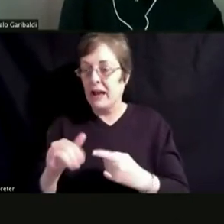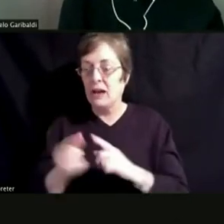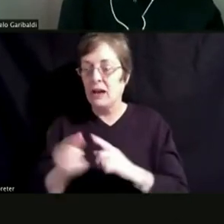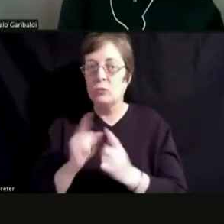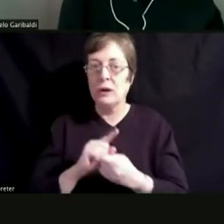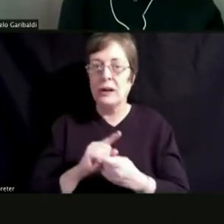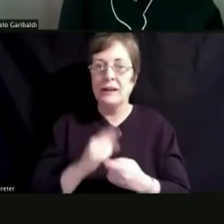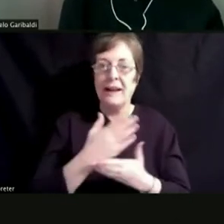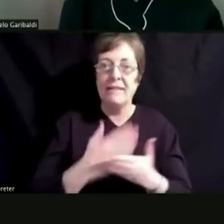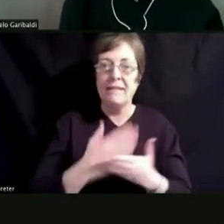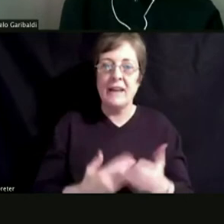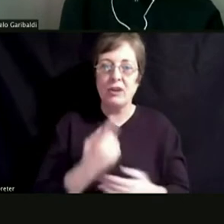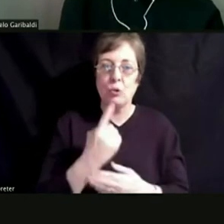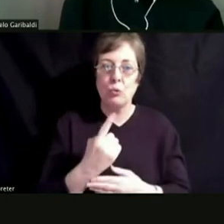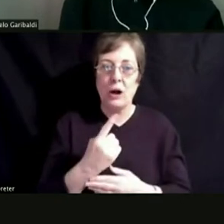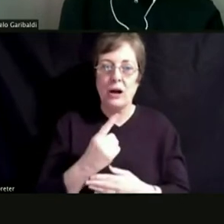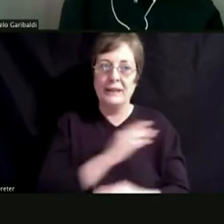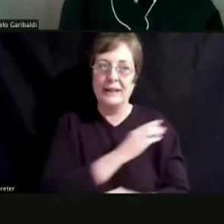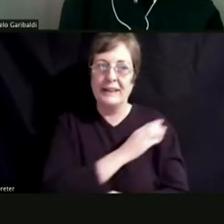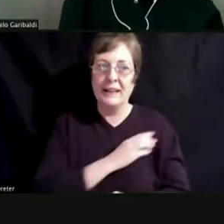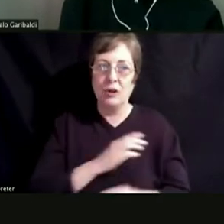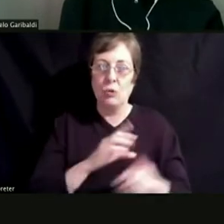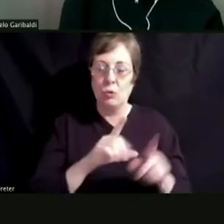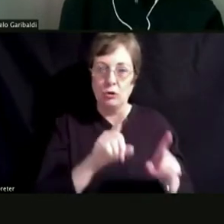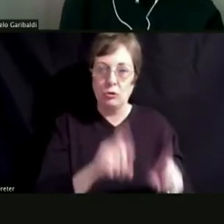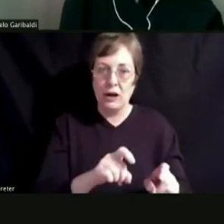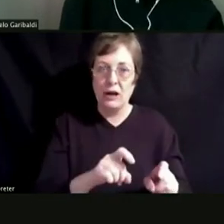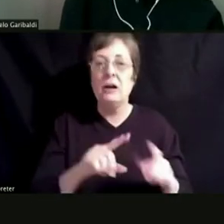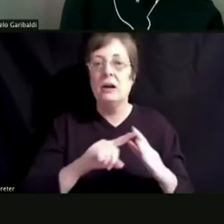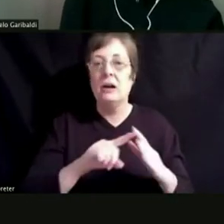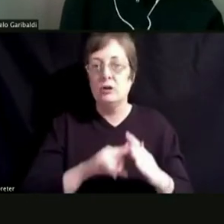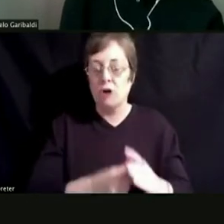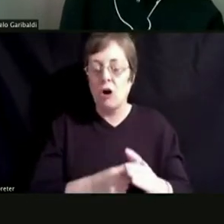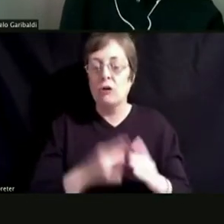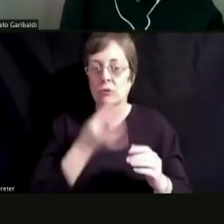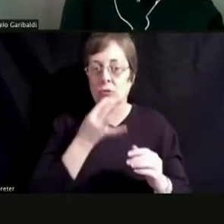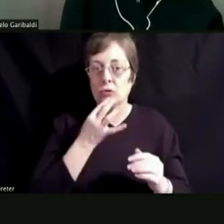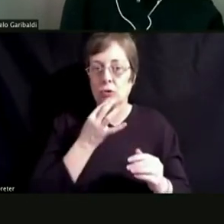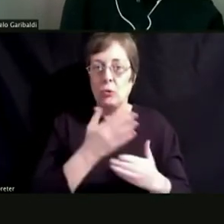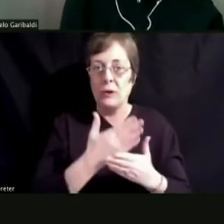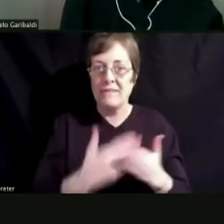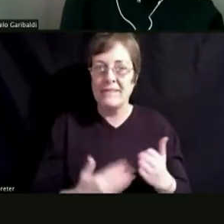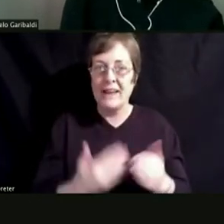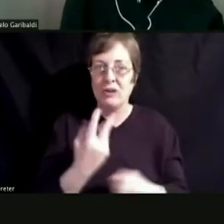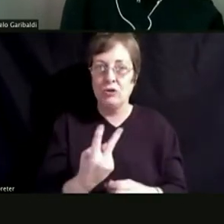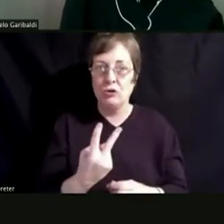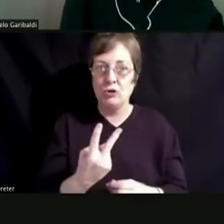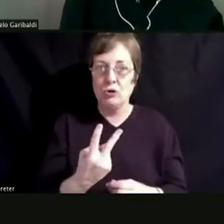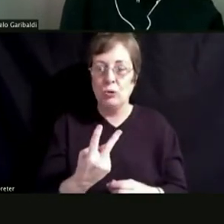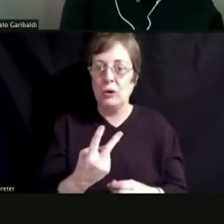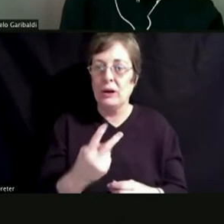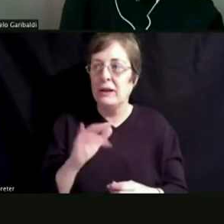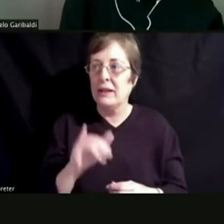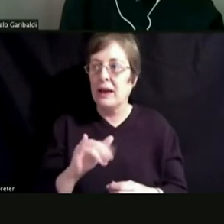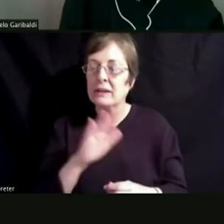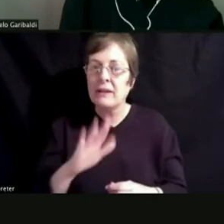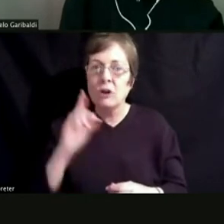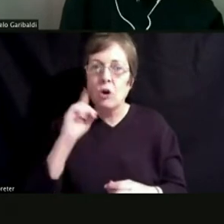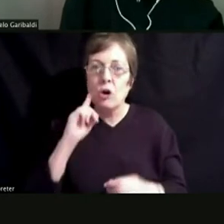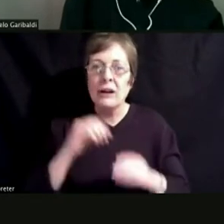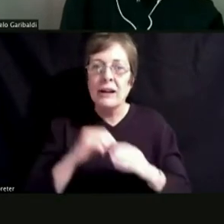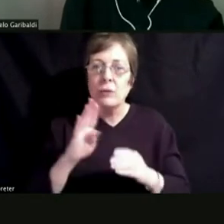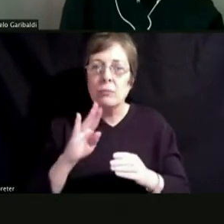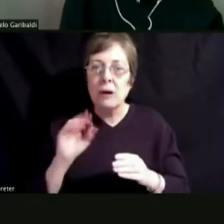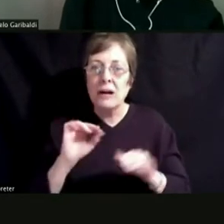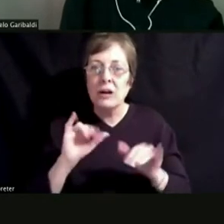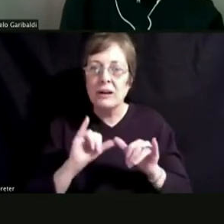clinical trials, and they're trying to start up phase 2 and 3 trials. So that's actually very much unheard of in the bioengineering world, to get your research